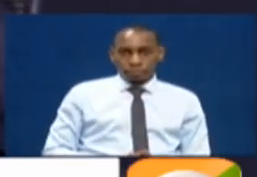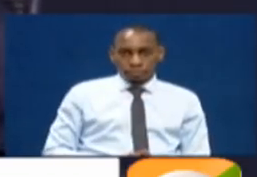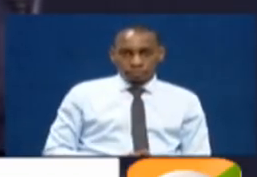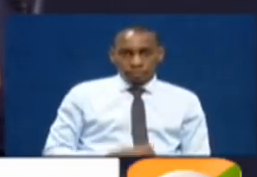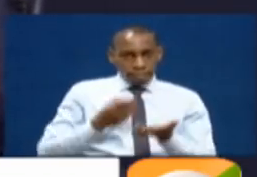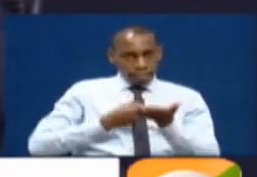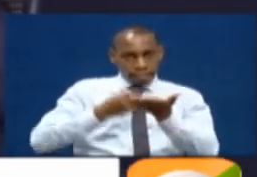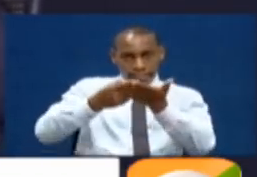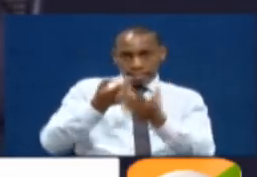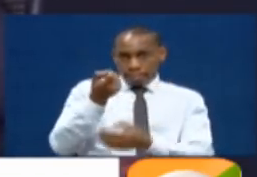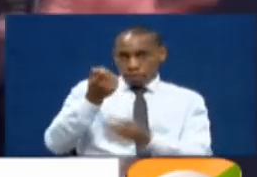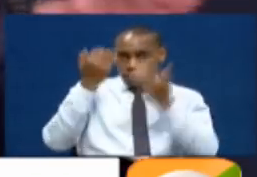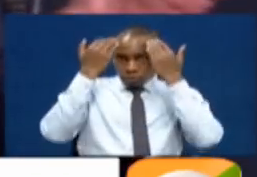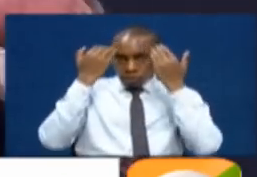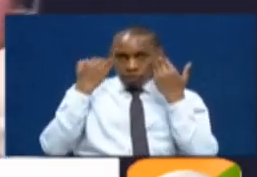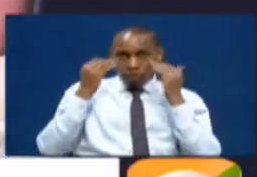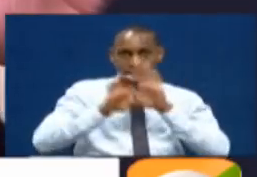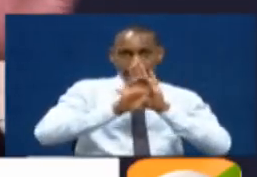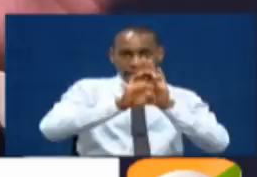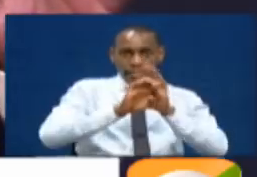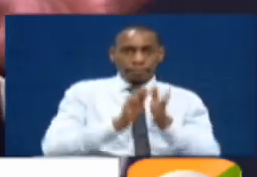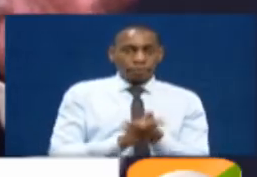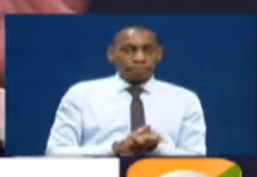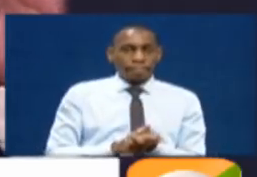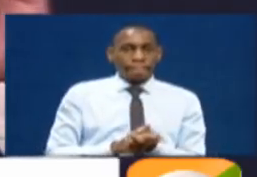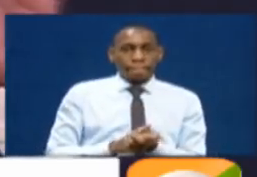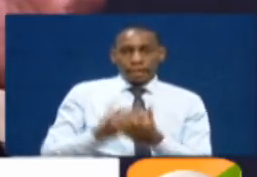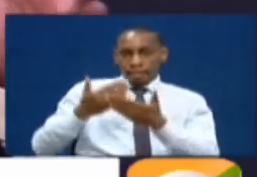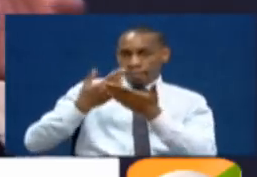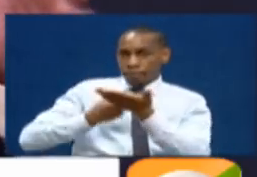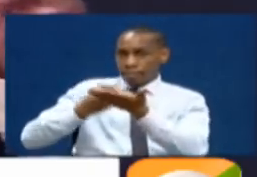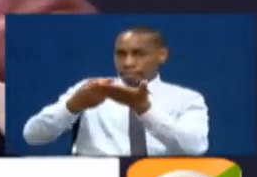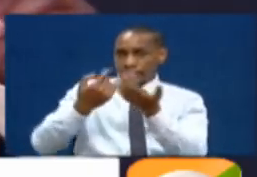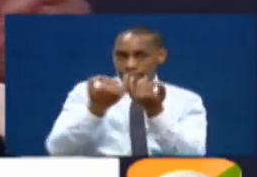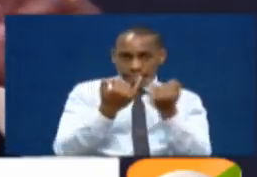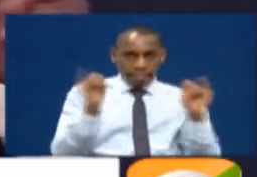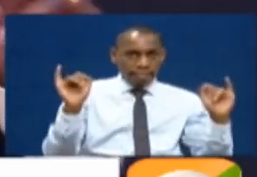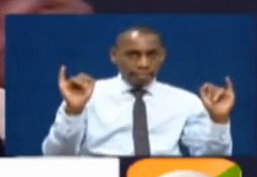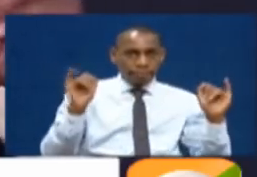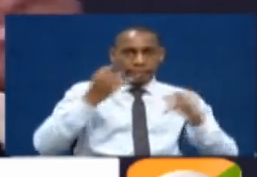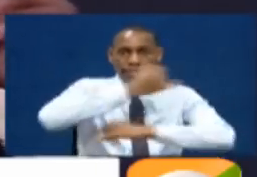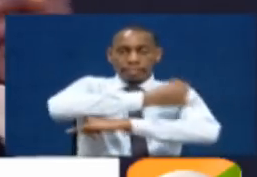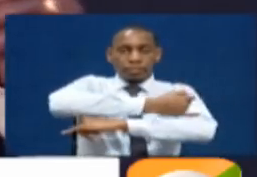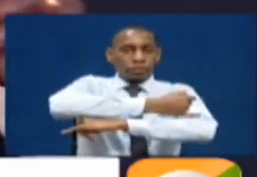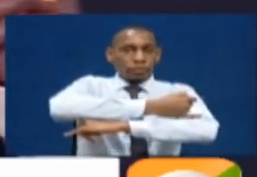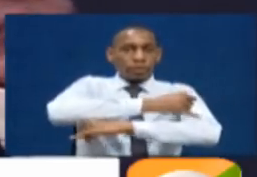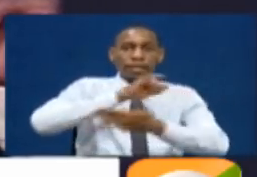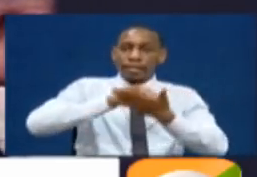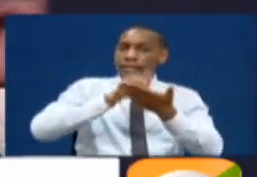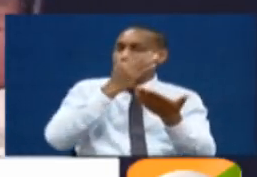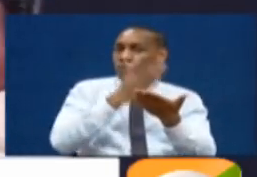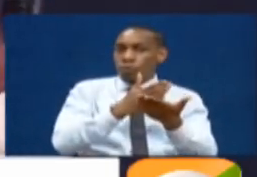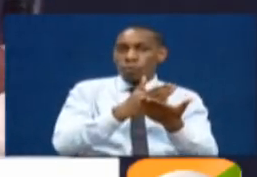as an example. She talked of the independence of institutions. Yeah. That is true.